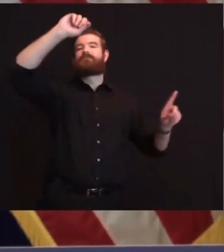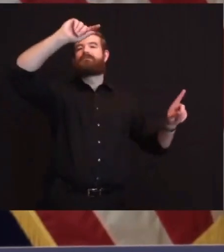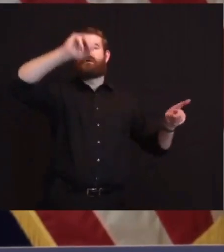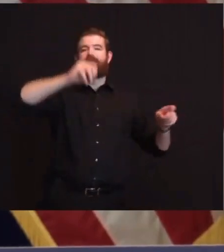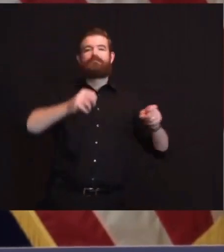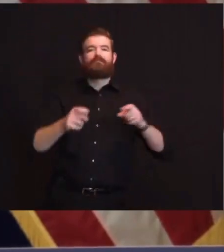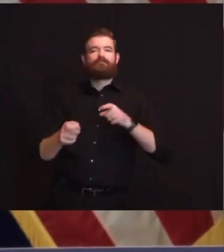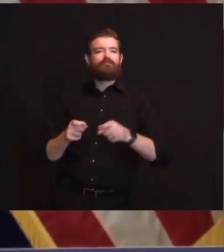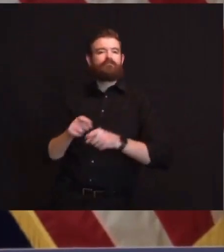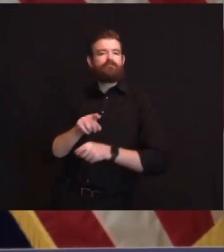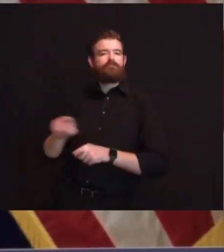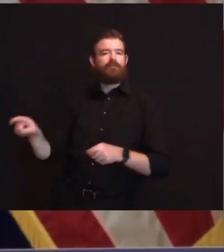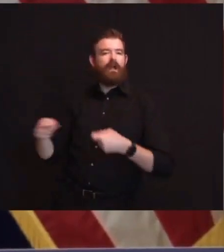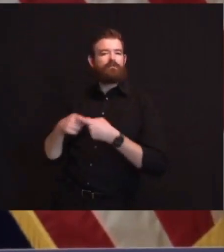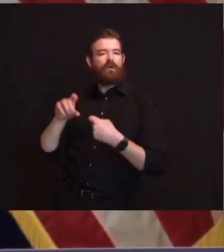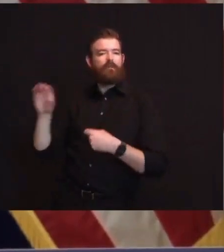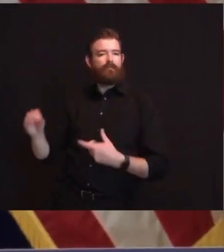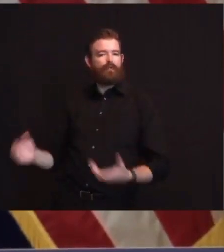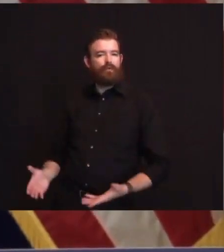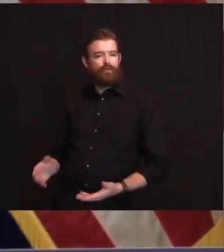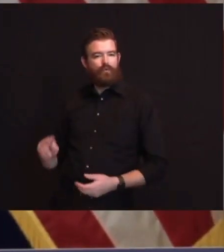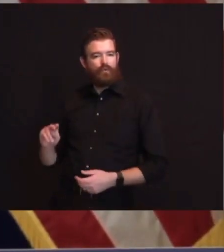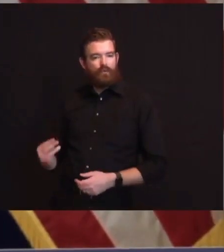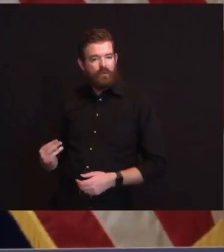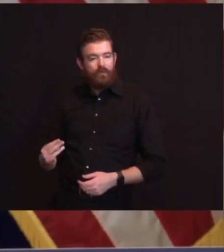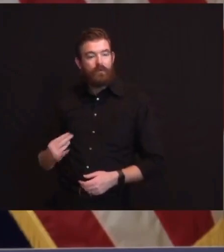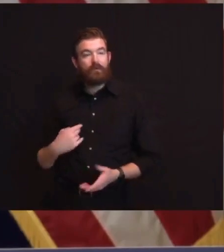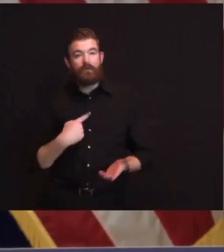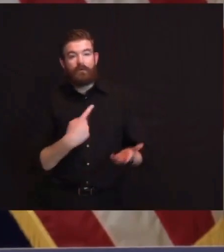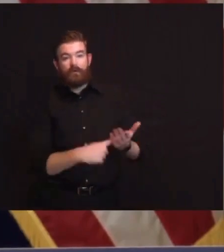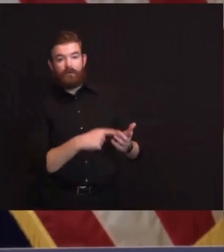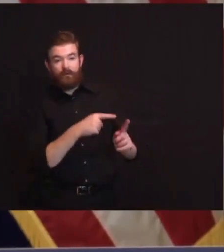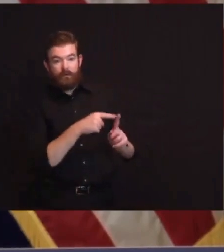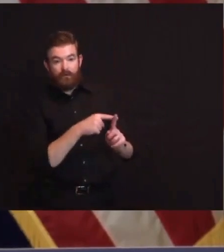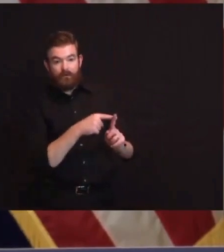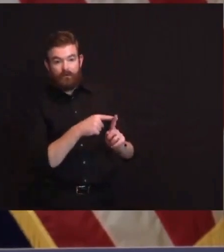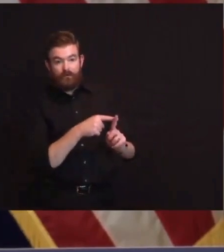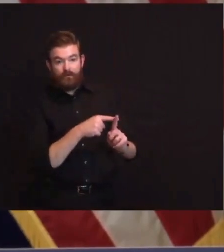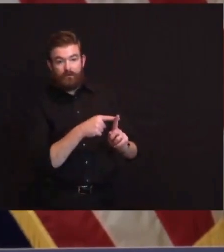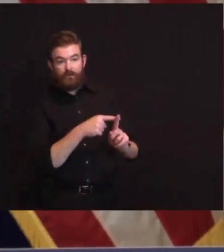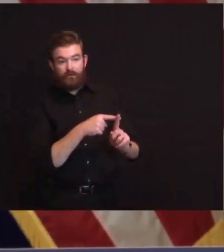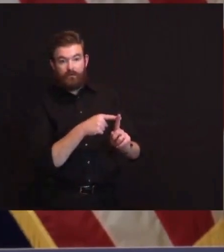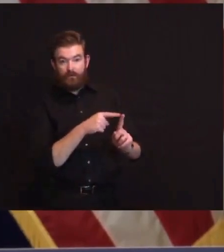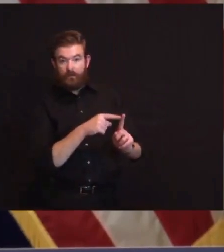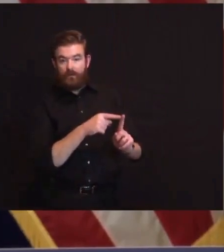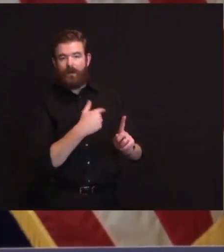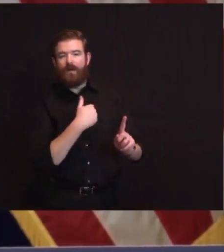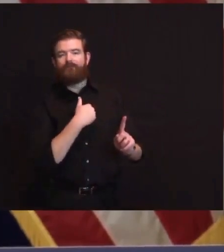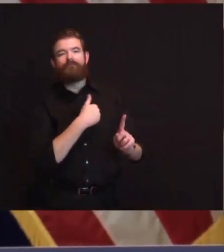ups the reasons and so on. And we're actually